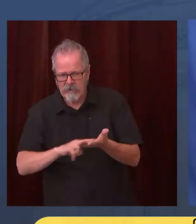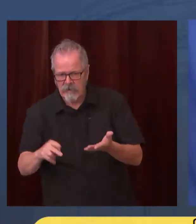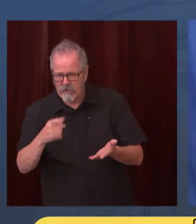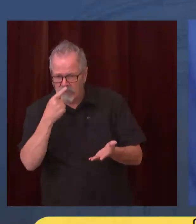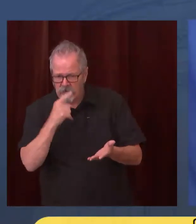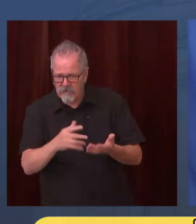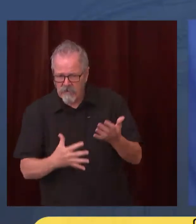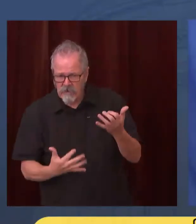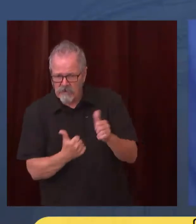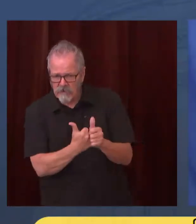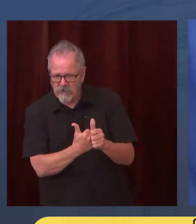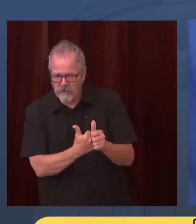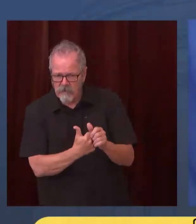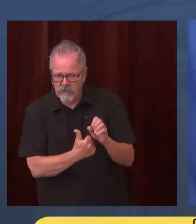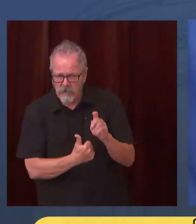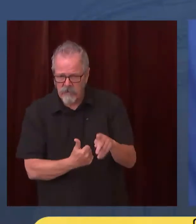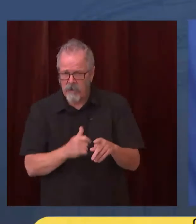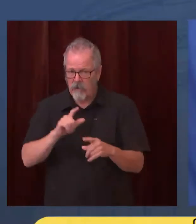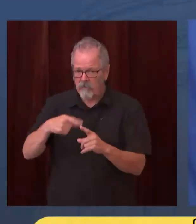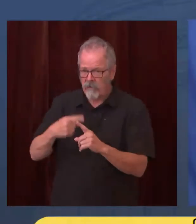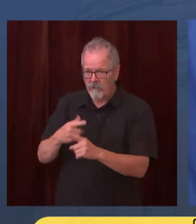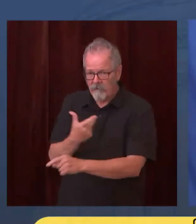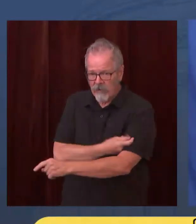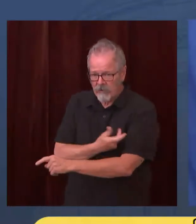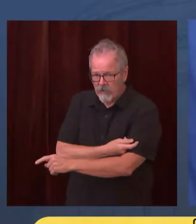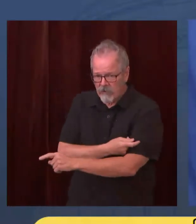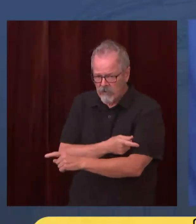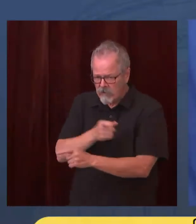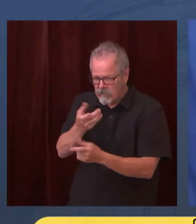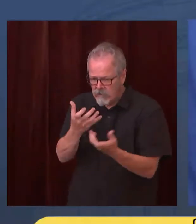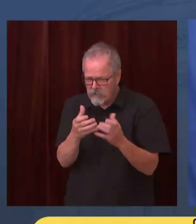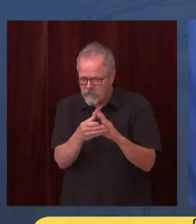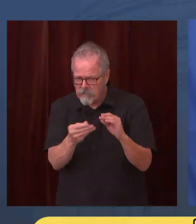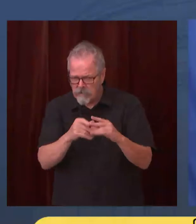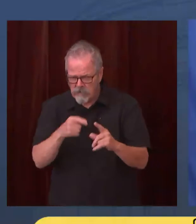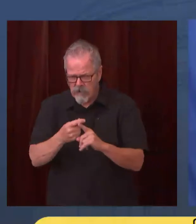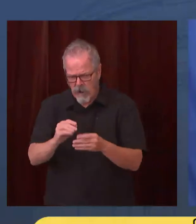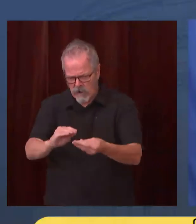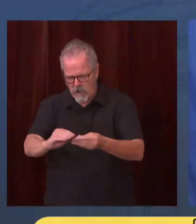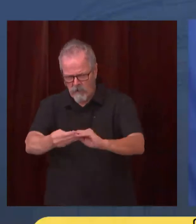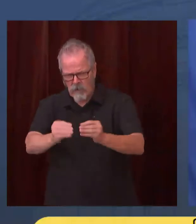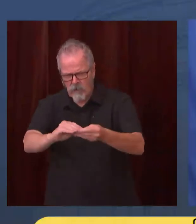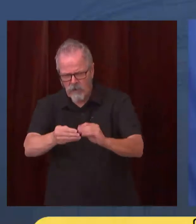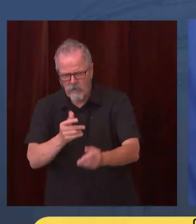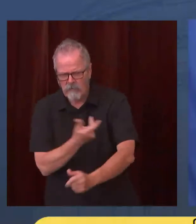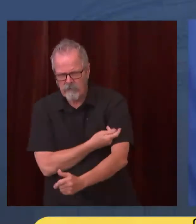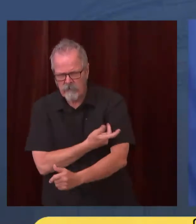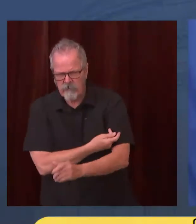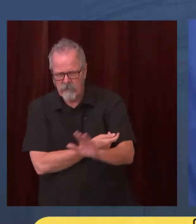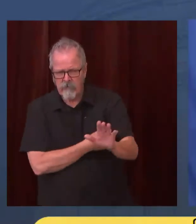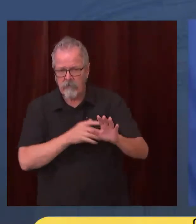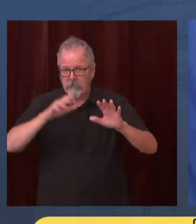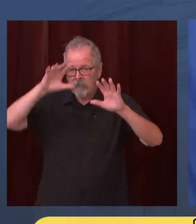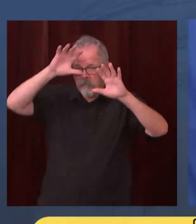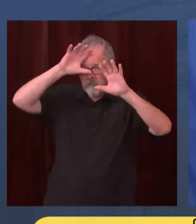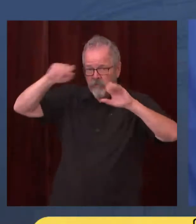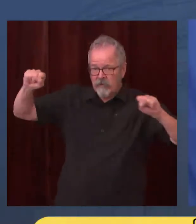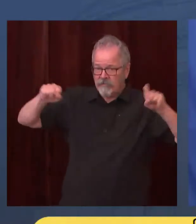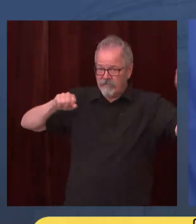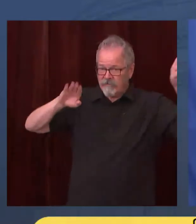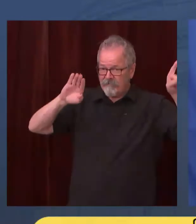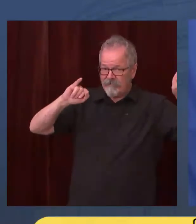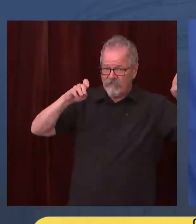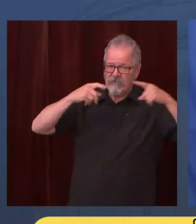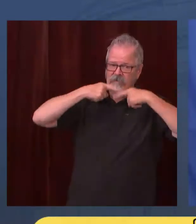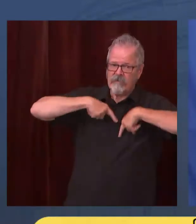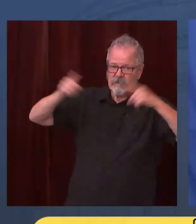of what the President's vaccine mandate will mean in terms of that progress in Washington State? Yeah, so,